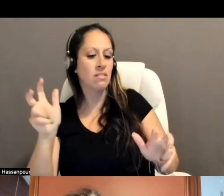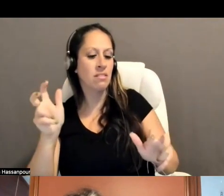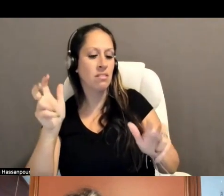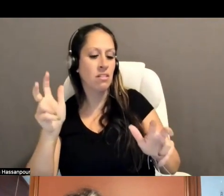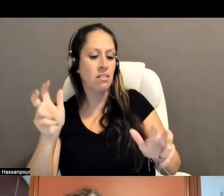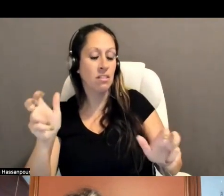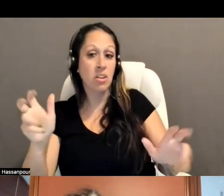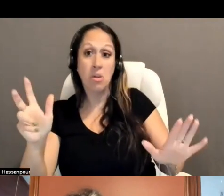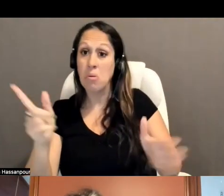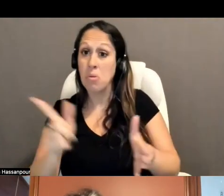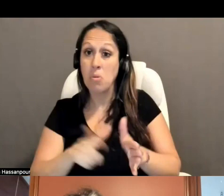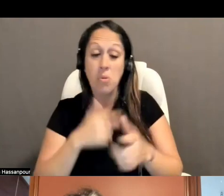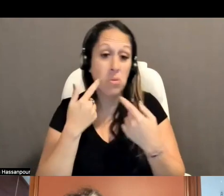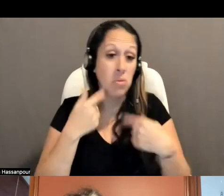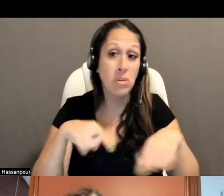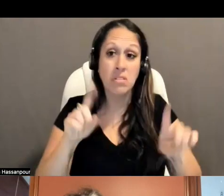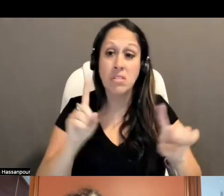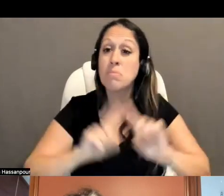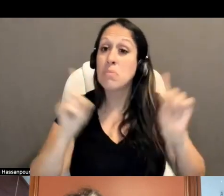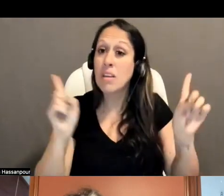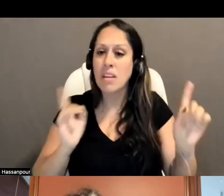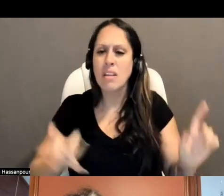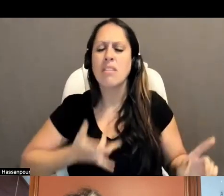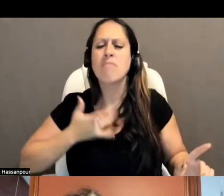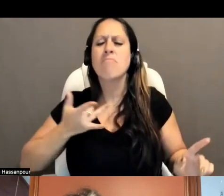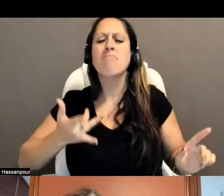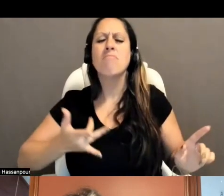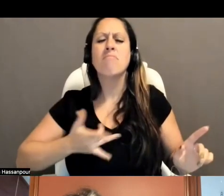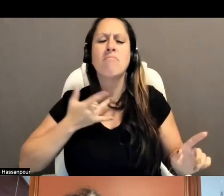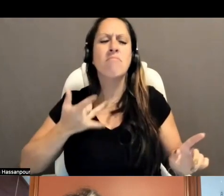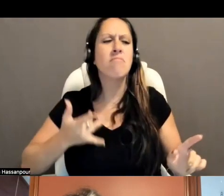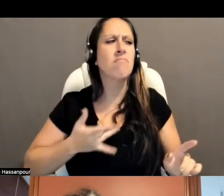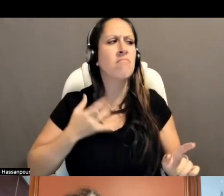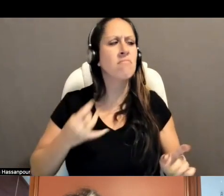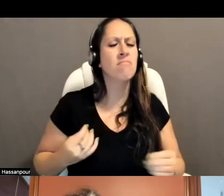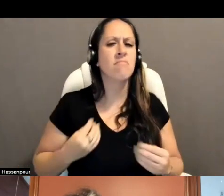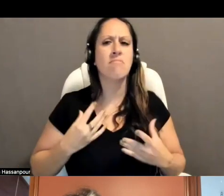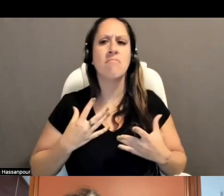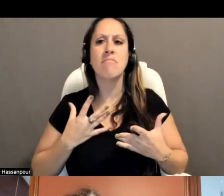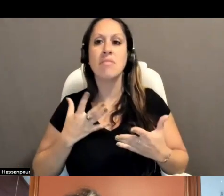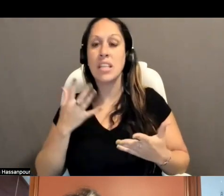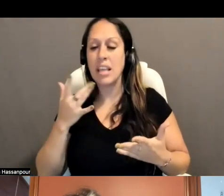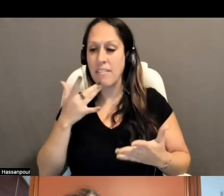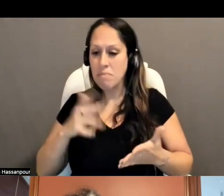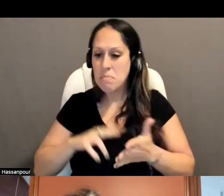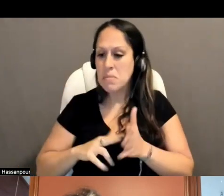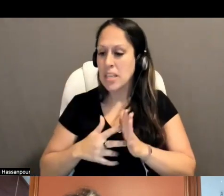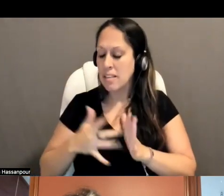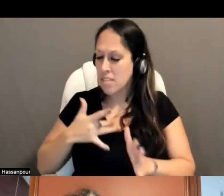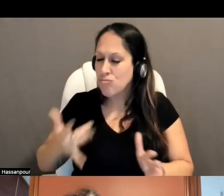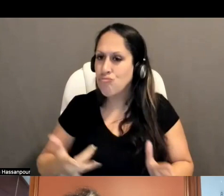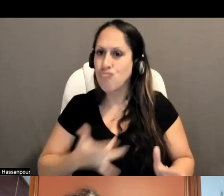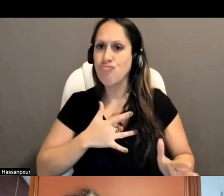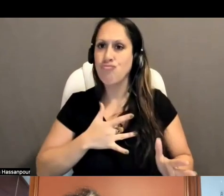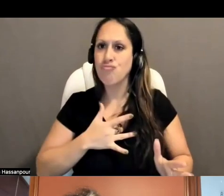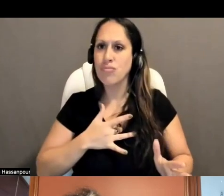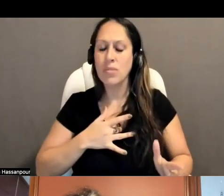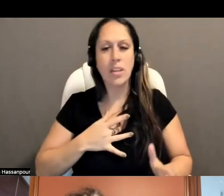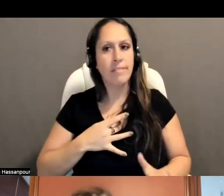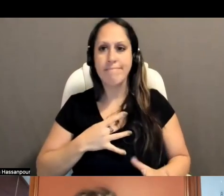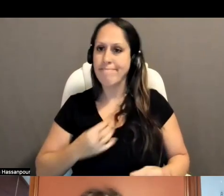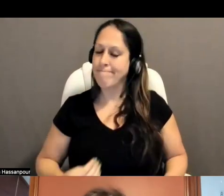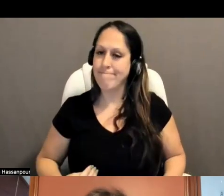what works. But basically, I'm feeling it. And if the song has real meaning to me, I really feel it.